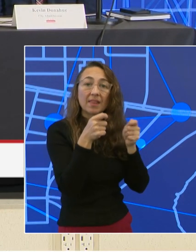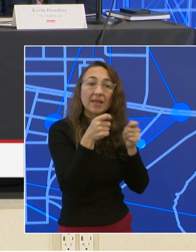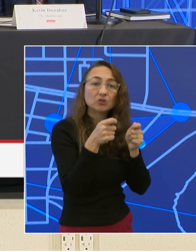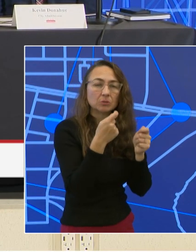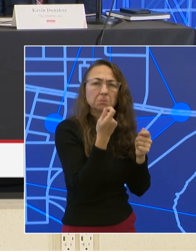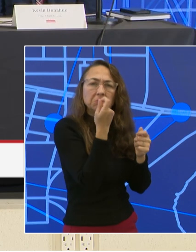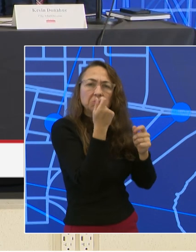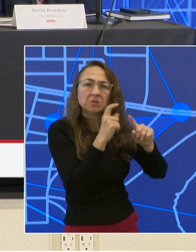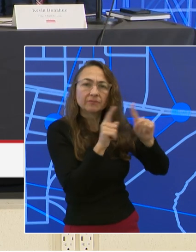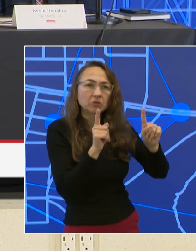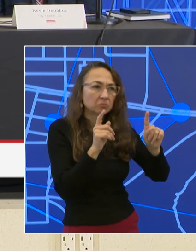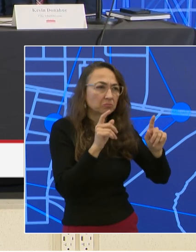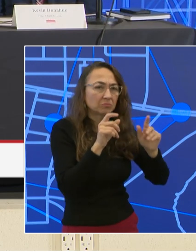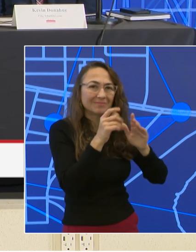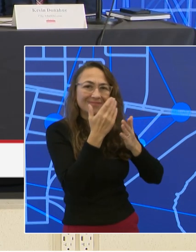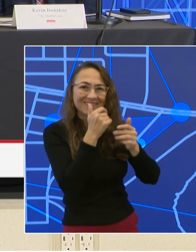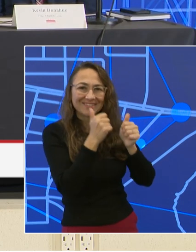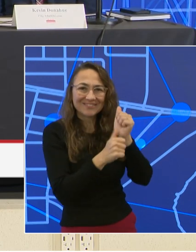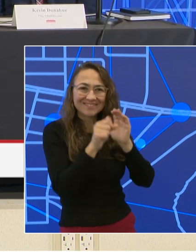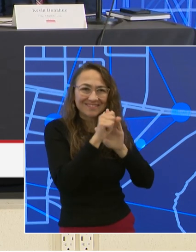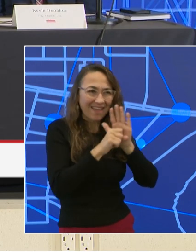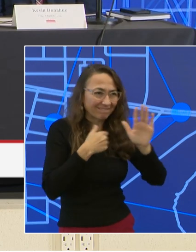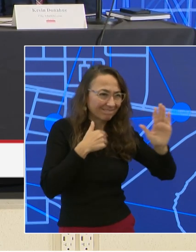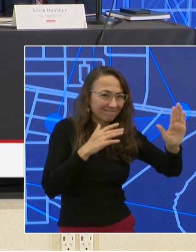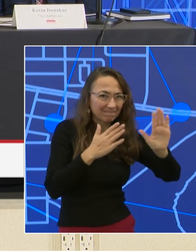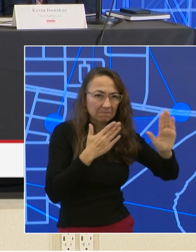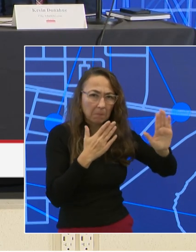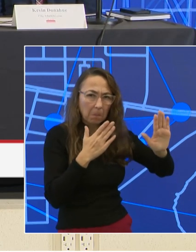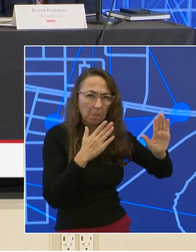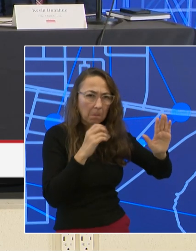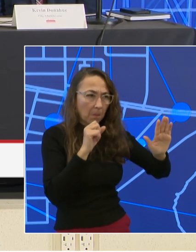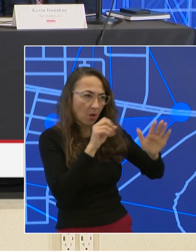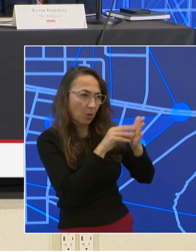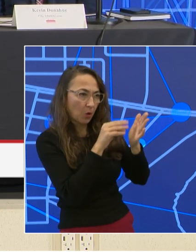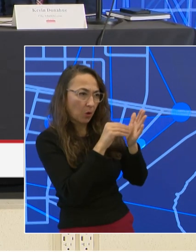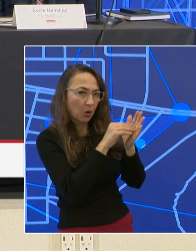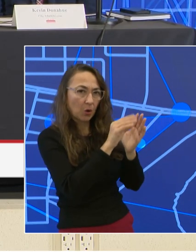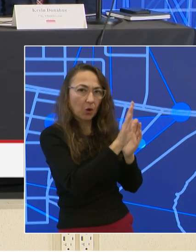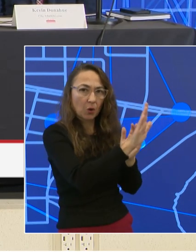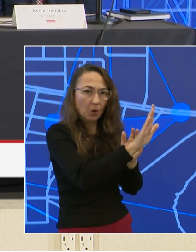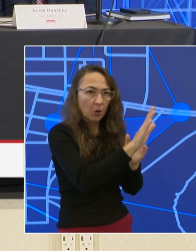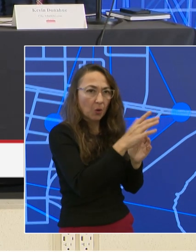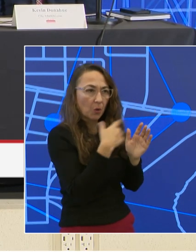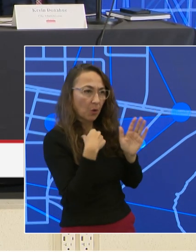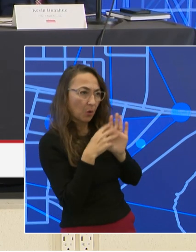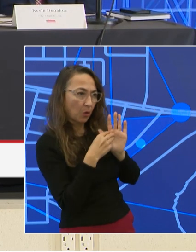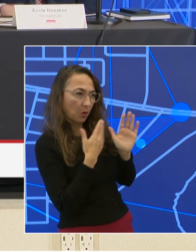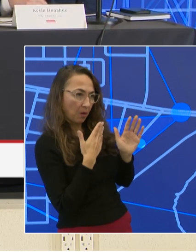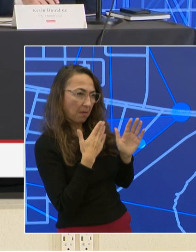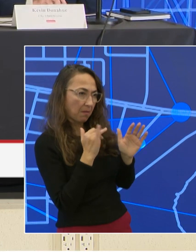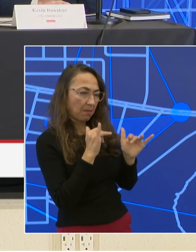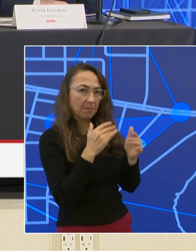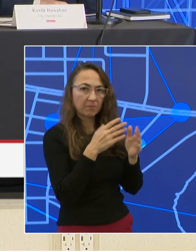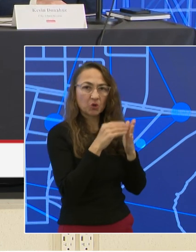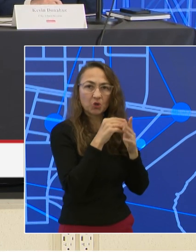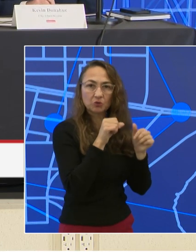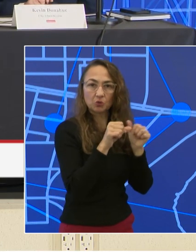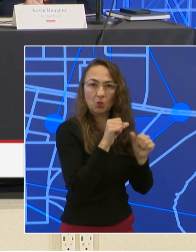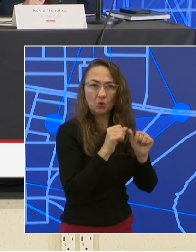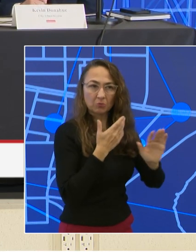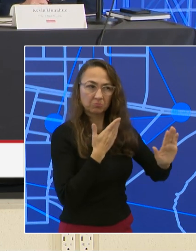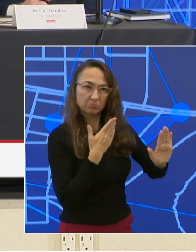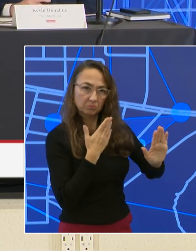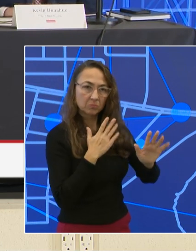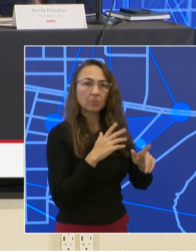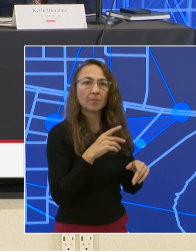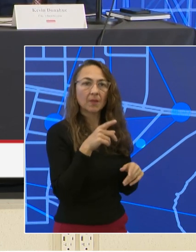think we take ideas from each other, and as you know, a lot of what you saw here in DC even last year with respect to retail crime, theft, and